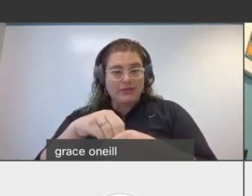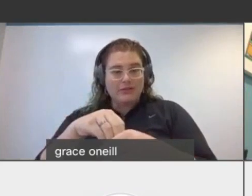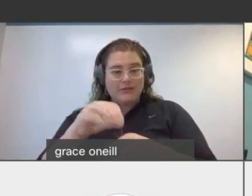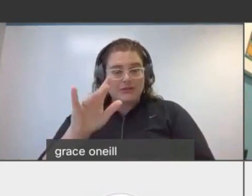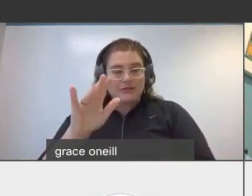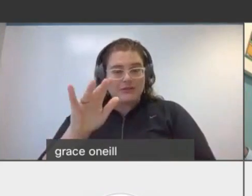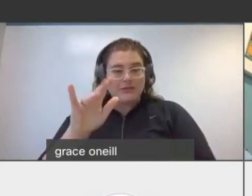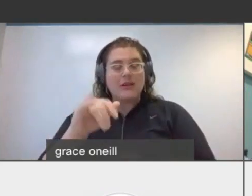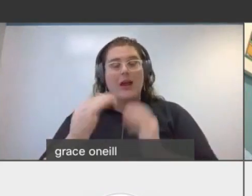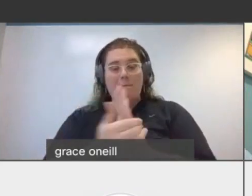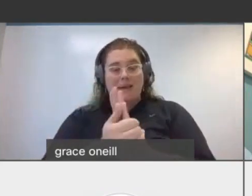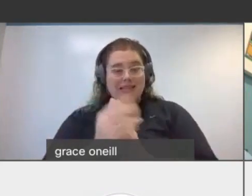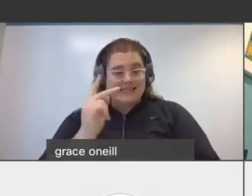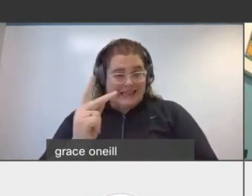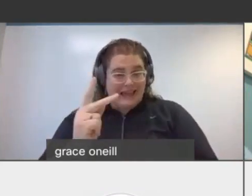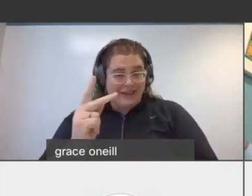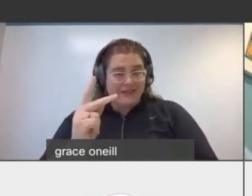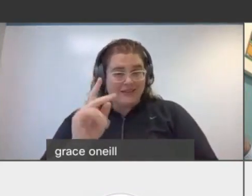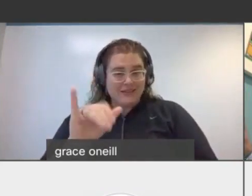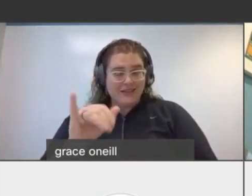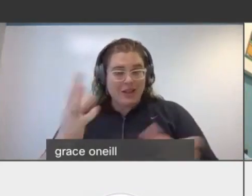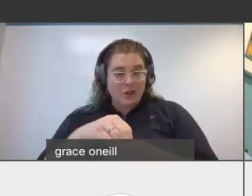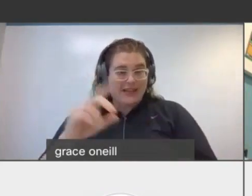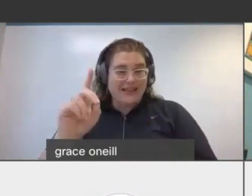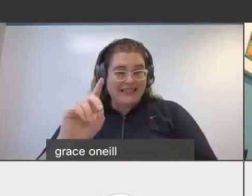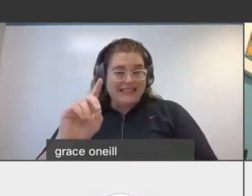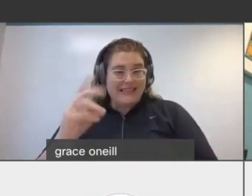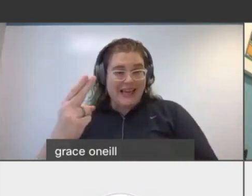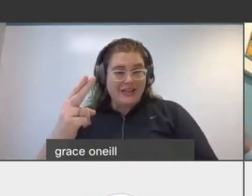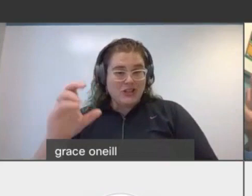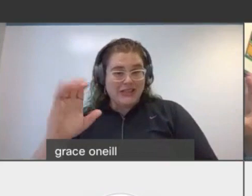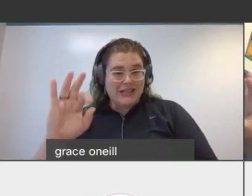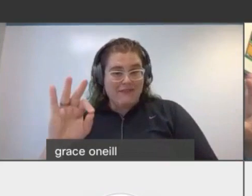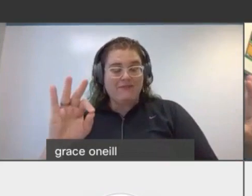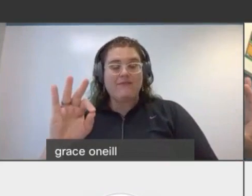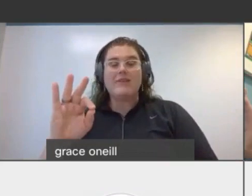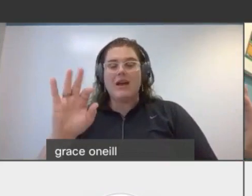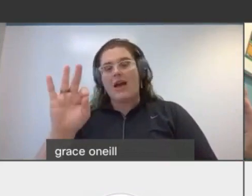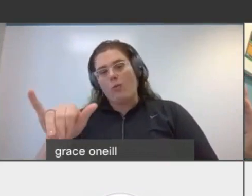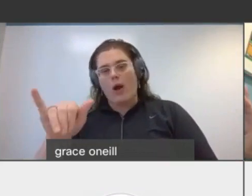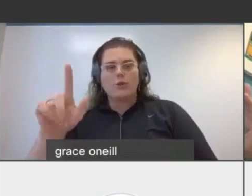in our Appendix K, that were included in DHCF's FY21 budget.